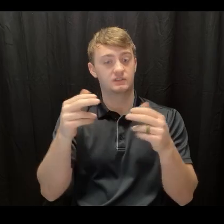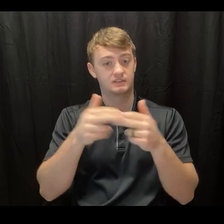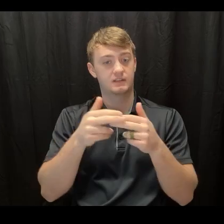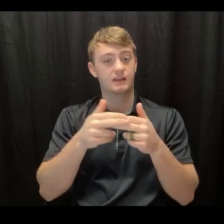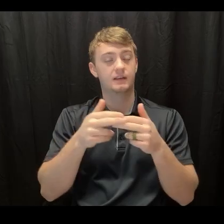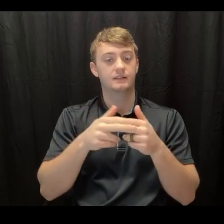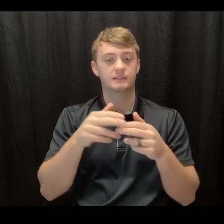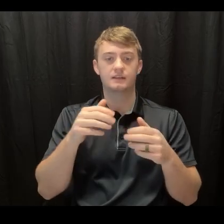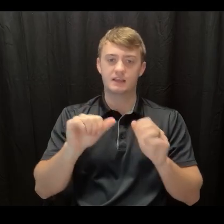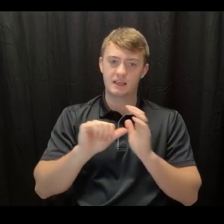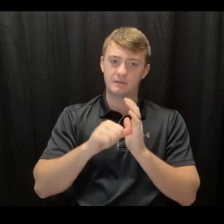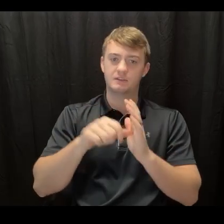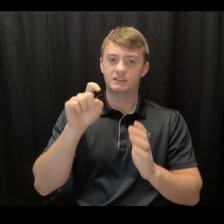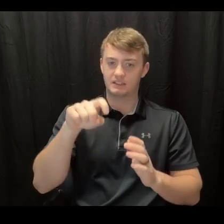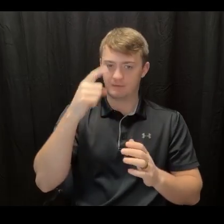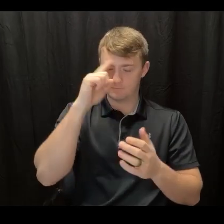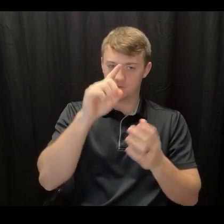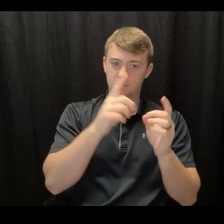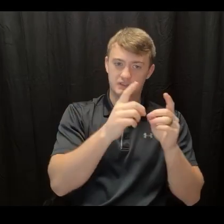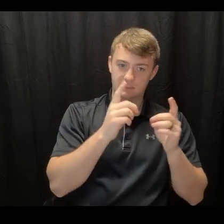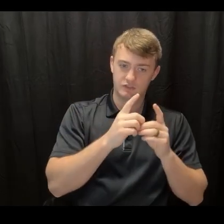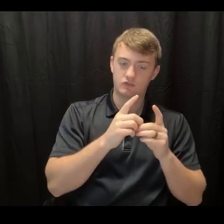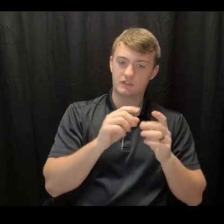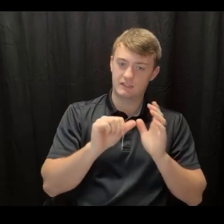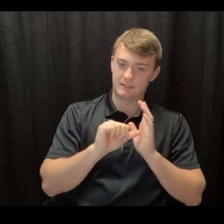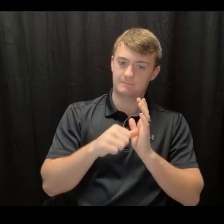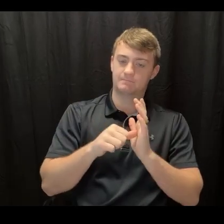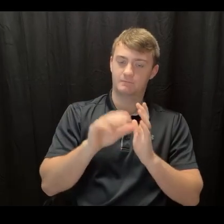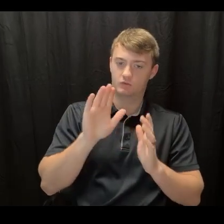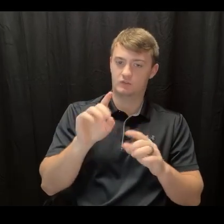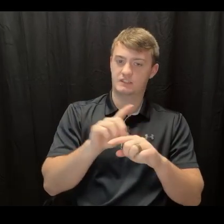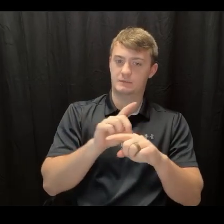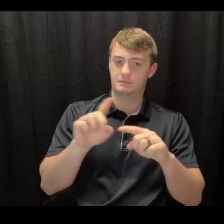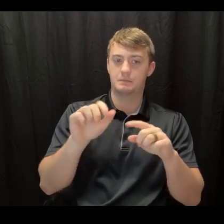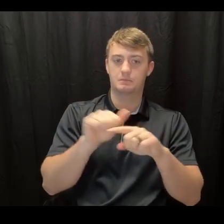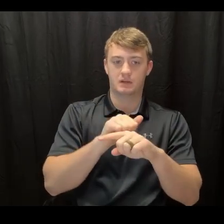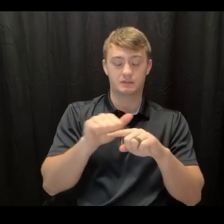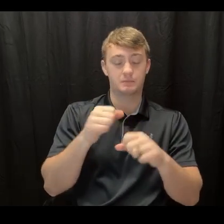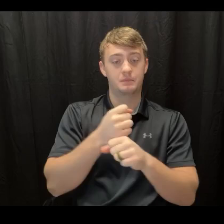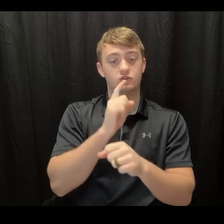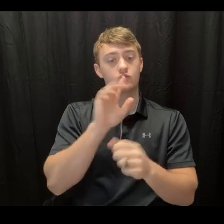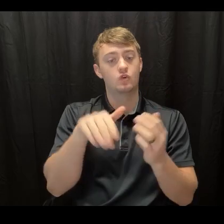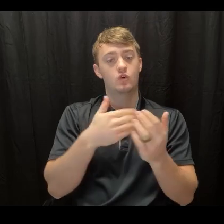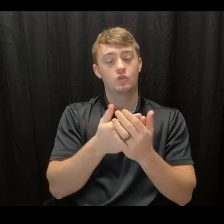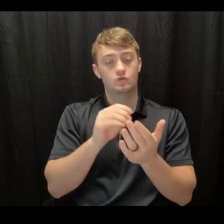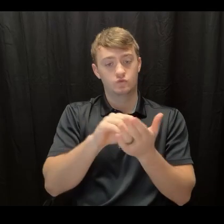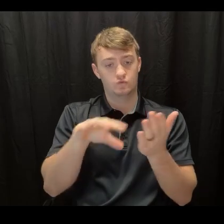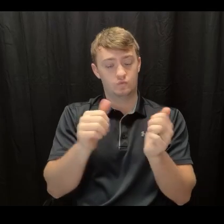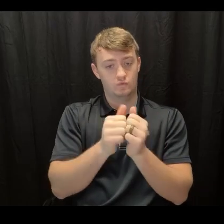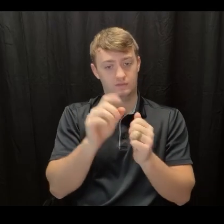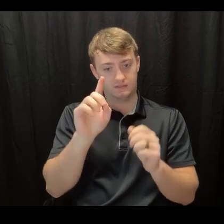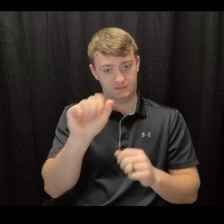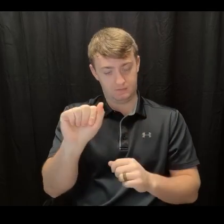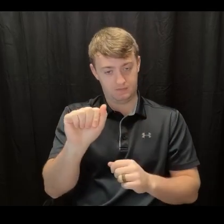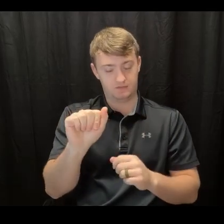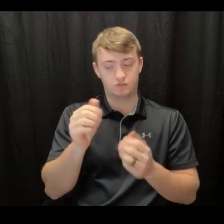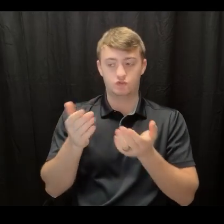slide, emphasized the need for states and districts to reflect on their discipline practices to ensure that all students with disabilities are